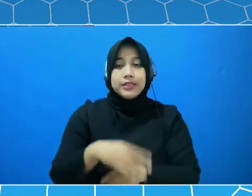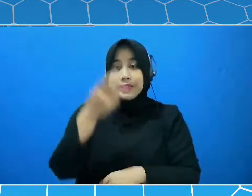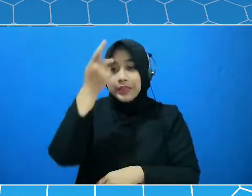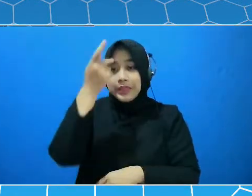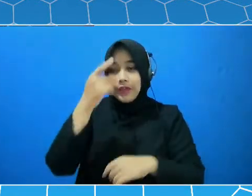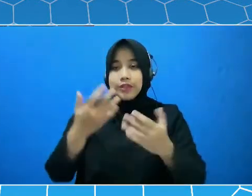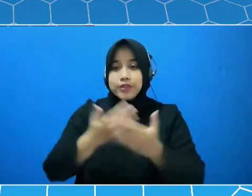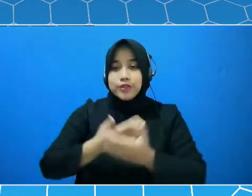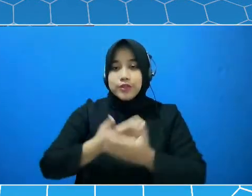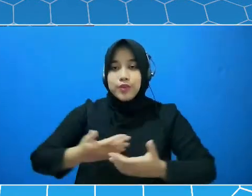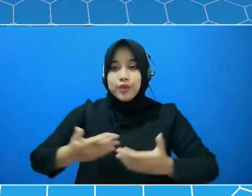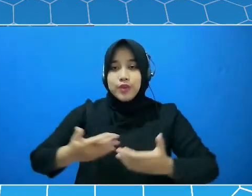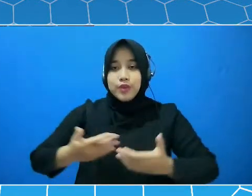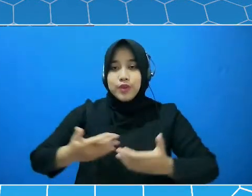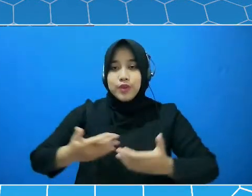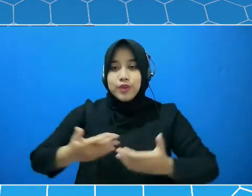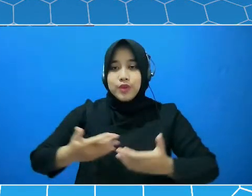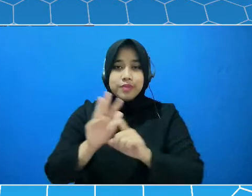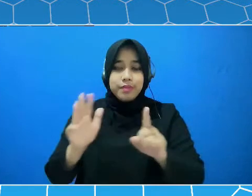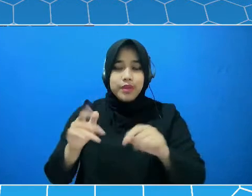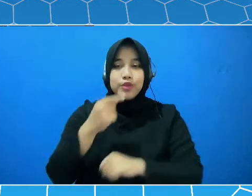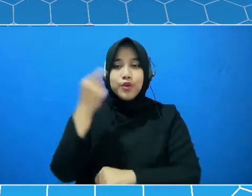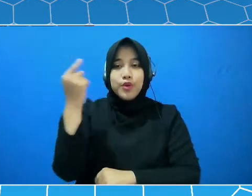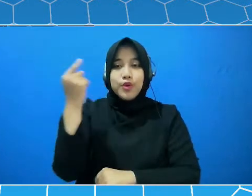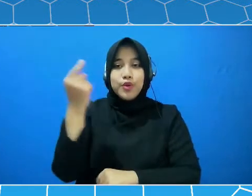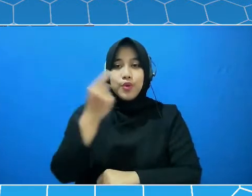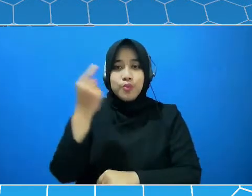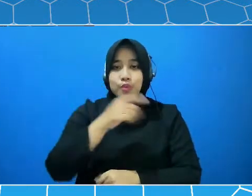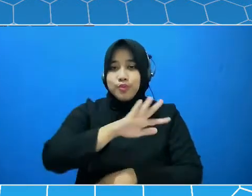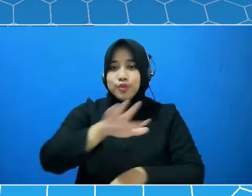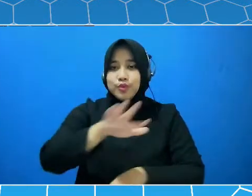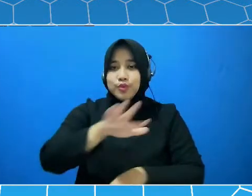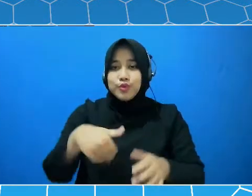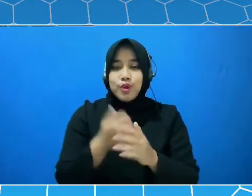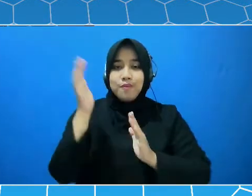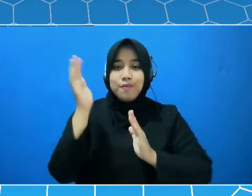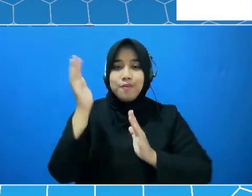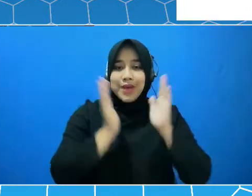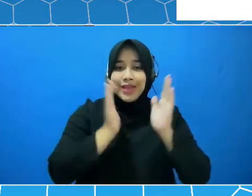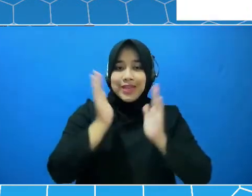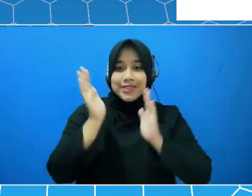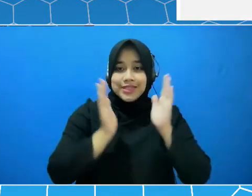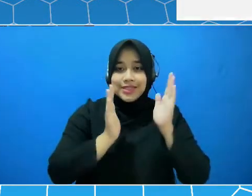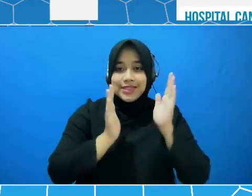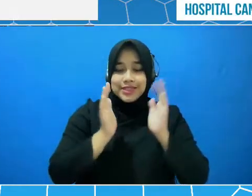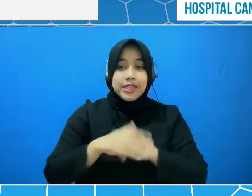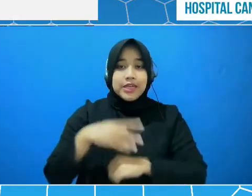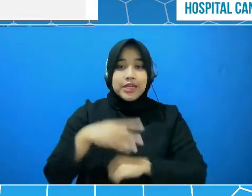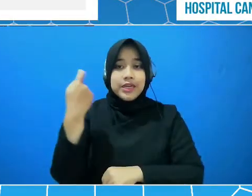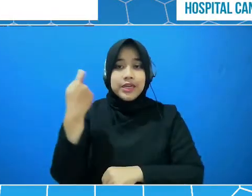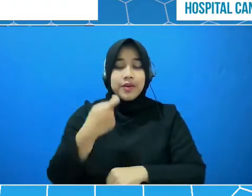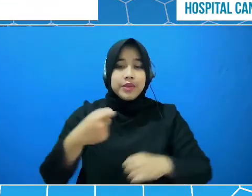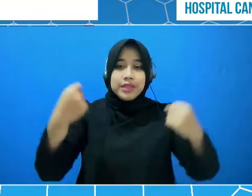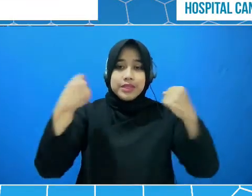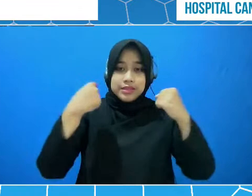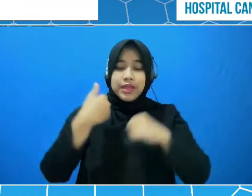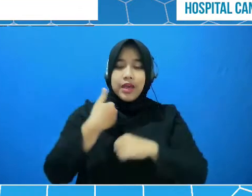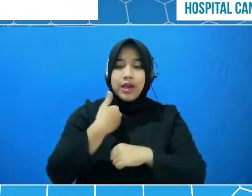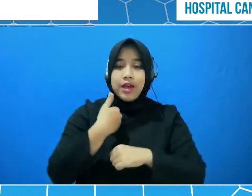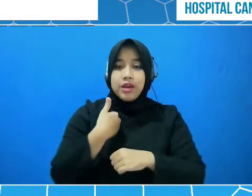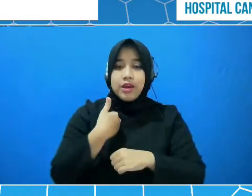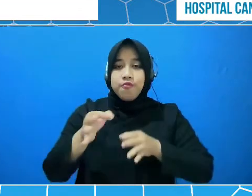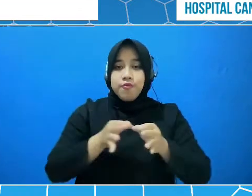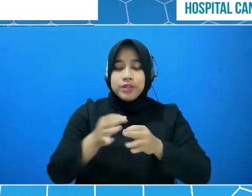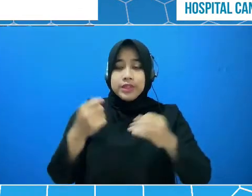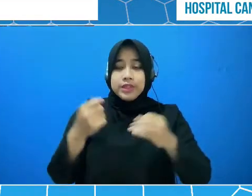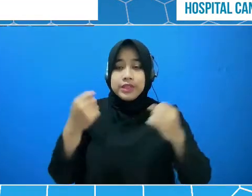in general, I think for the whole countries, even under the Ministry of Health and also for the other facilities, we still treat